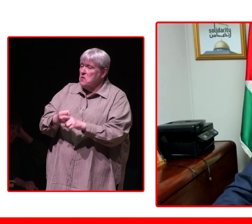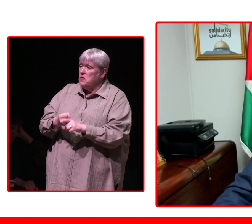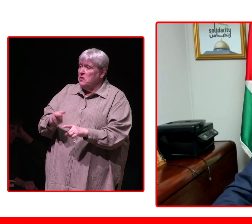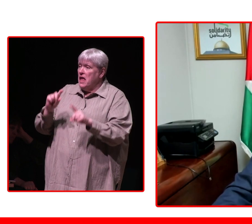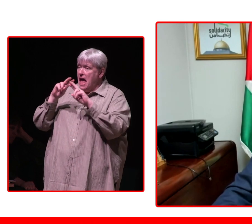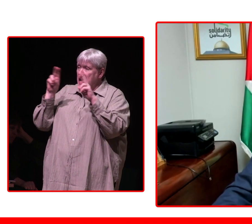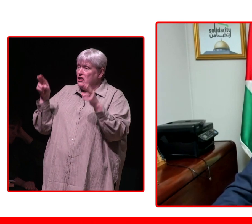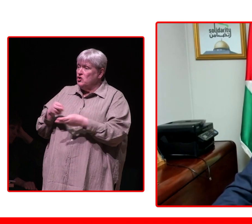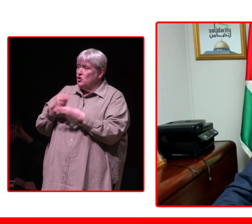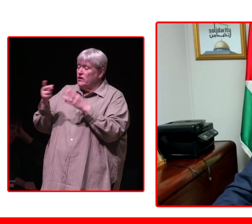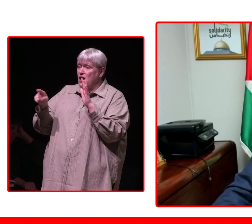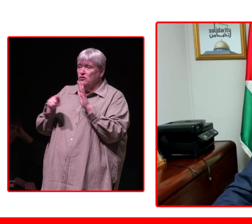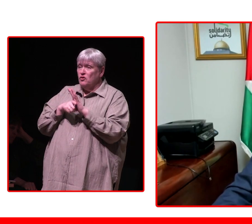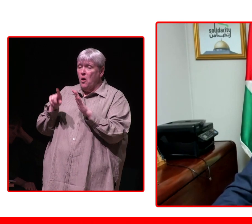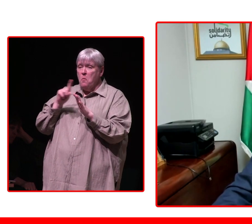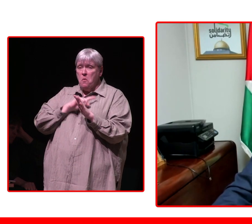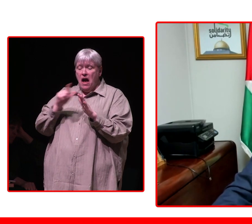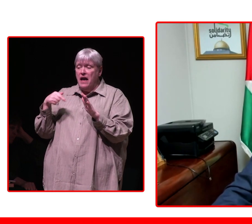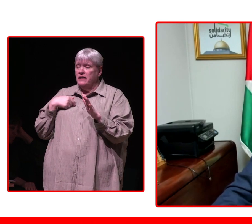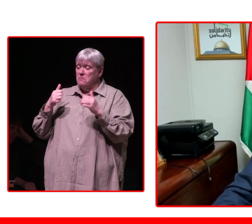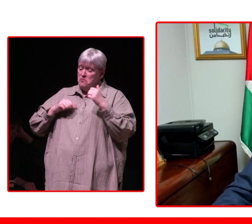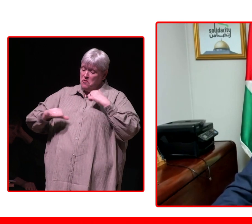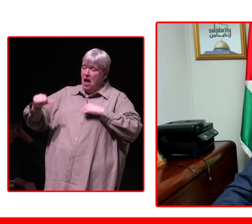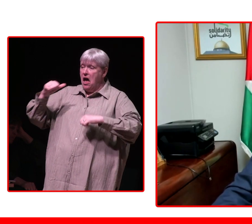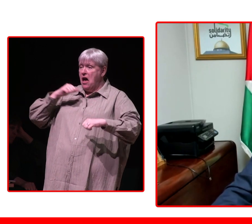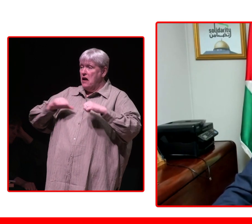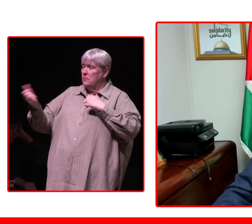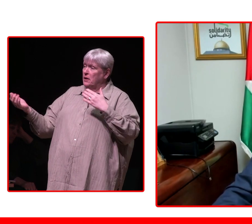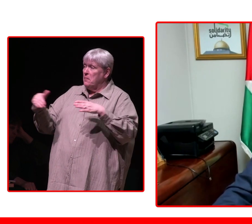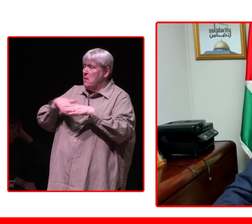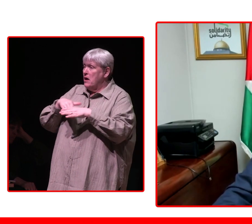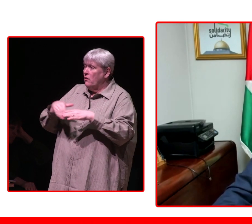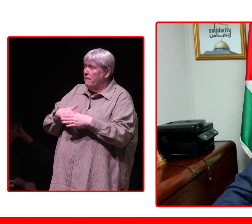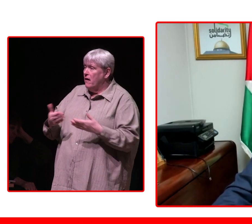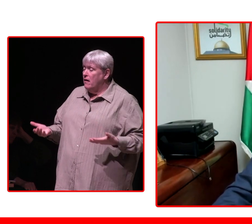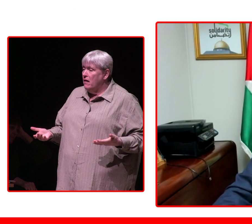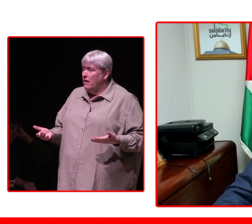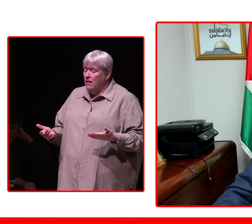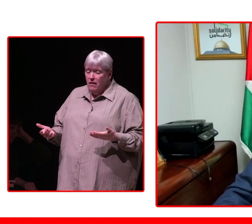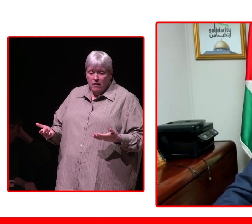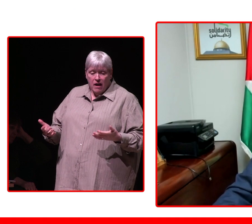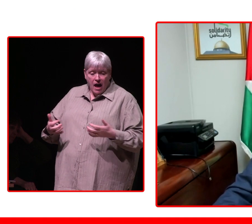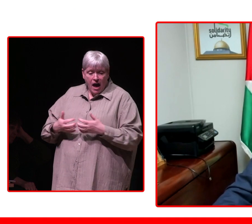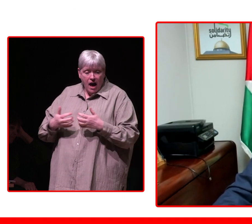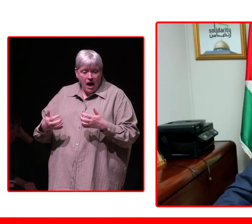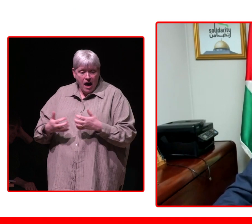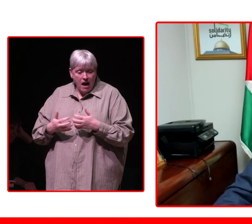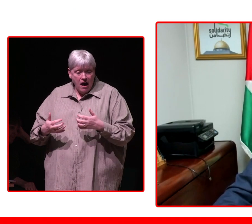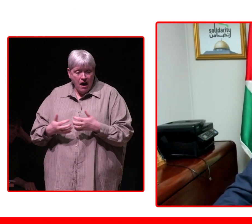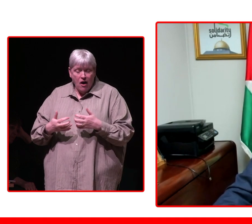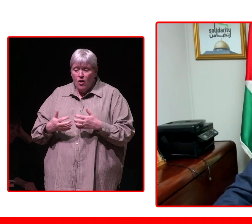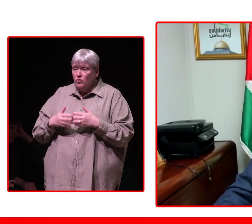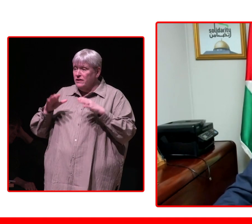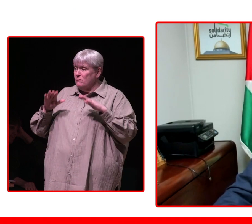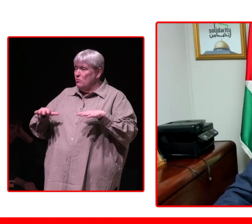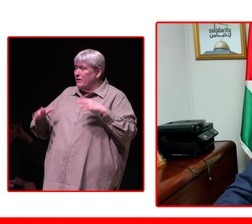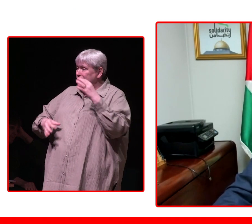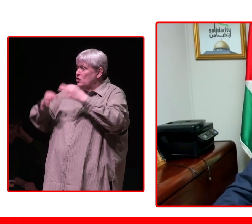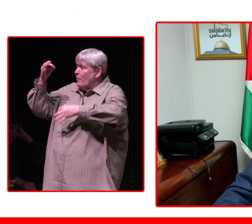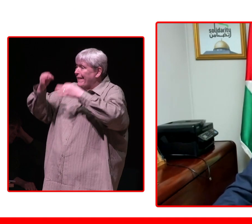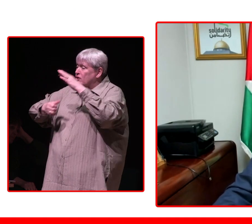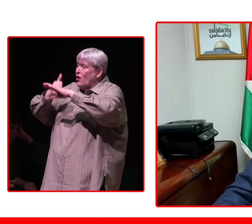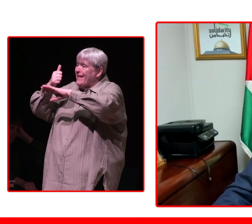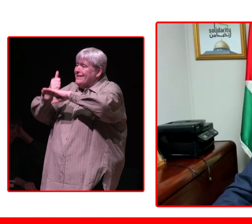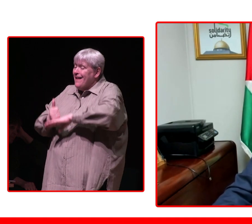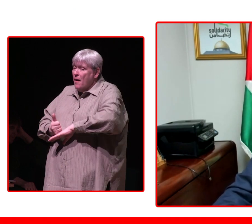international laws of which it is so proud of being a main architect? How did the British political establishment